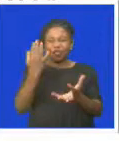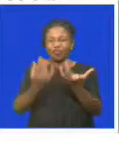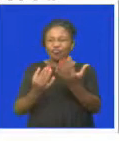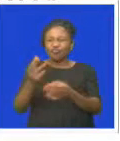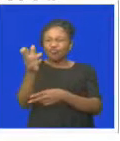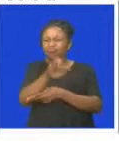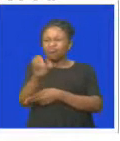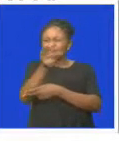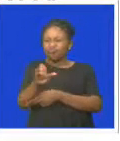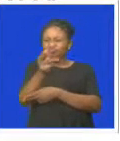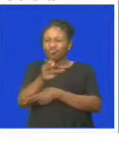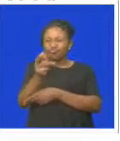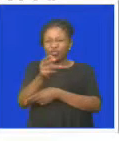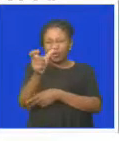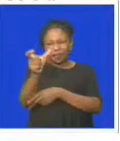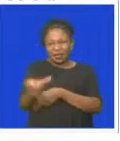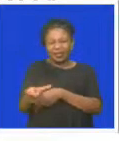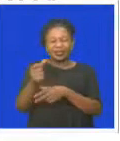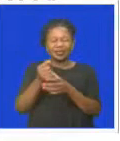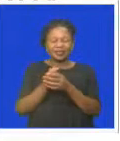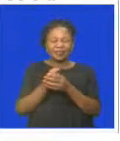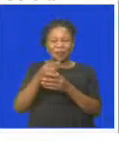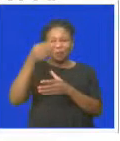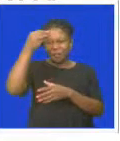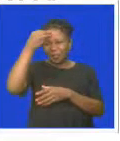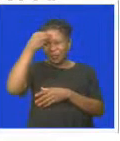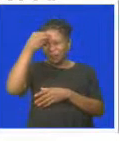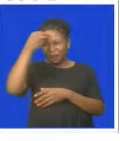firefighter, police officer,